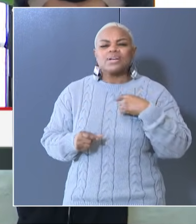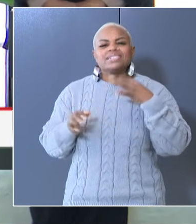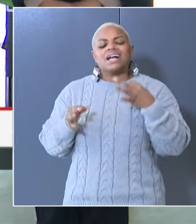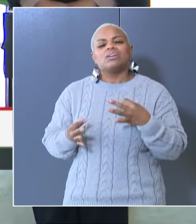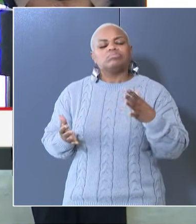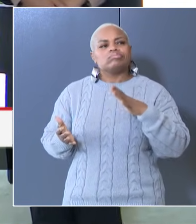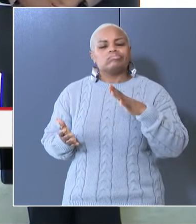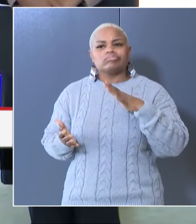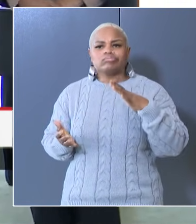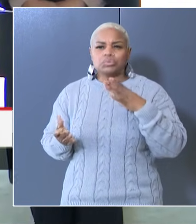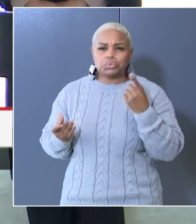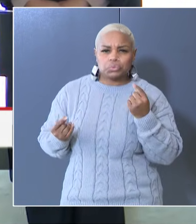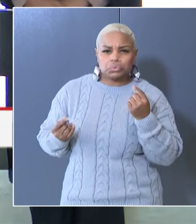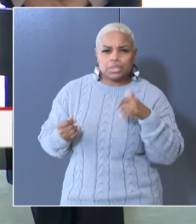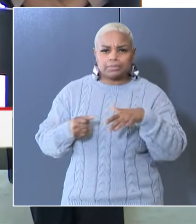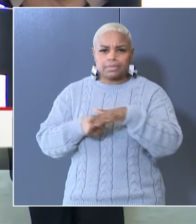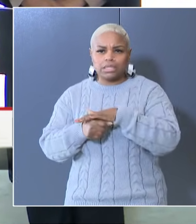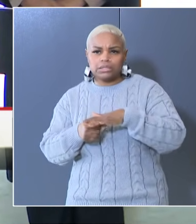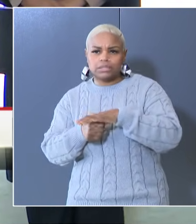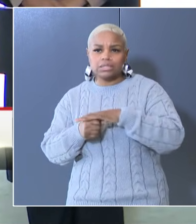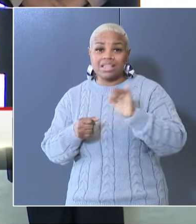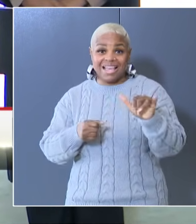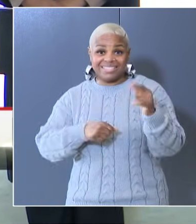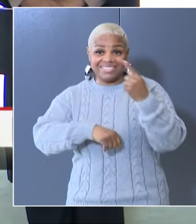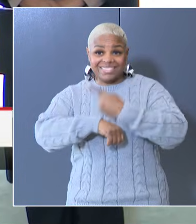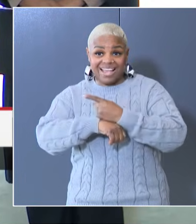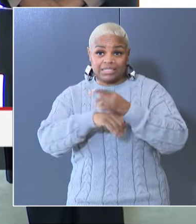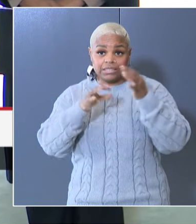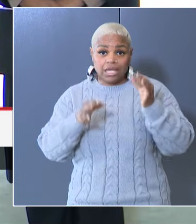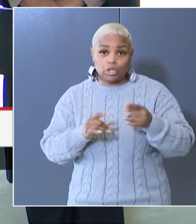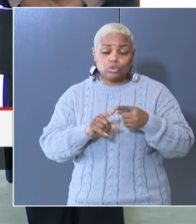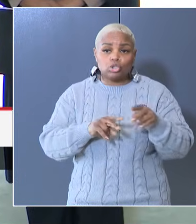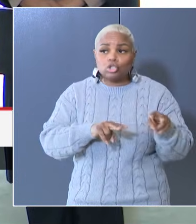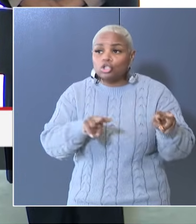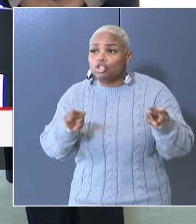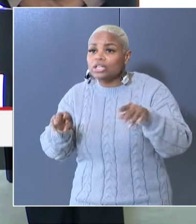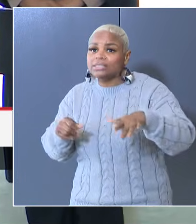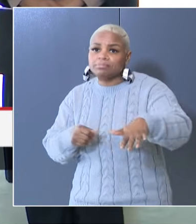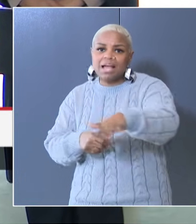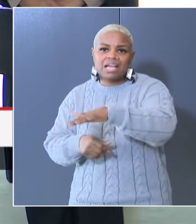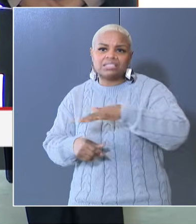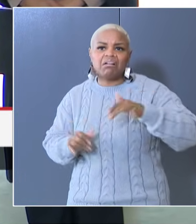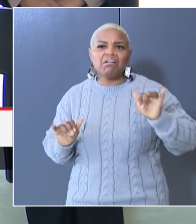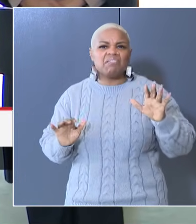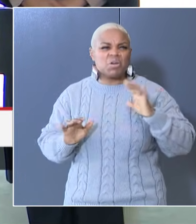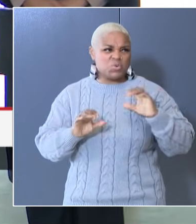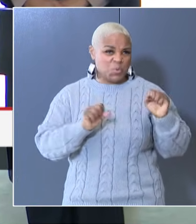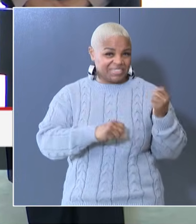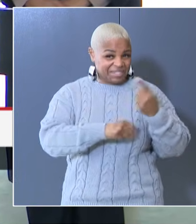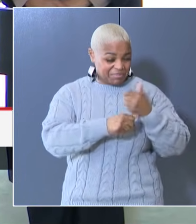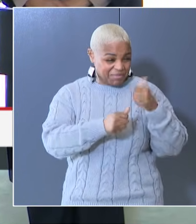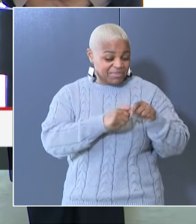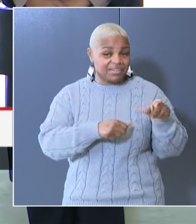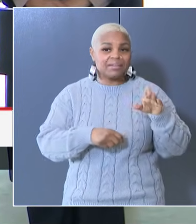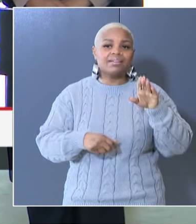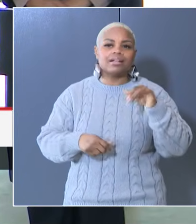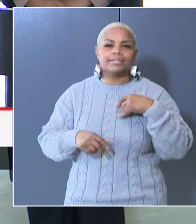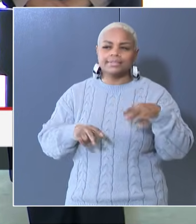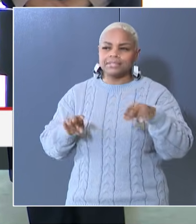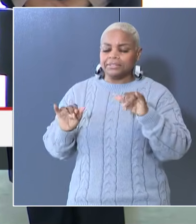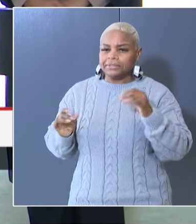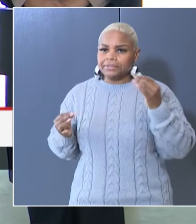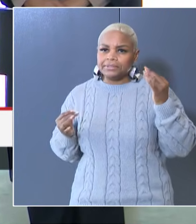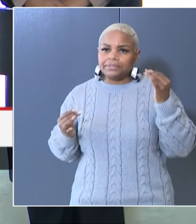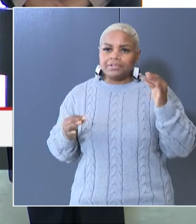over 40 years. And in fact, I looked into some of the environmental reports, which always have a page way in the back telling